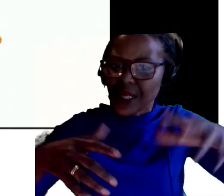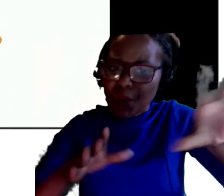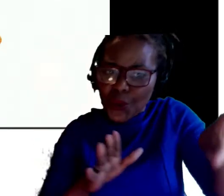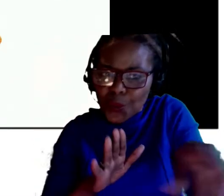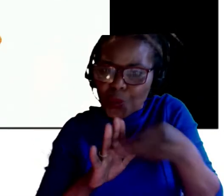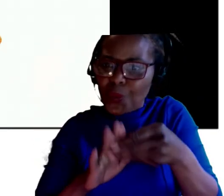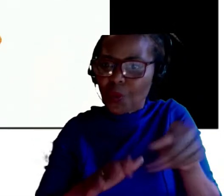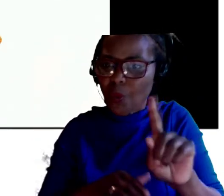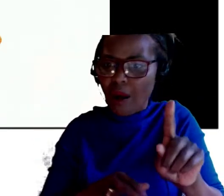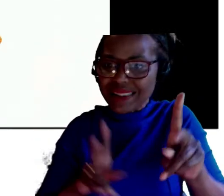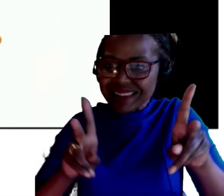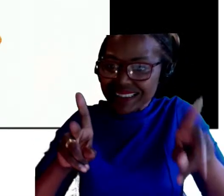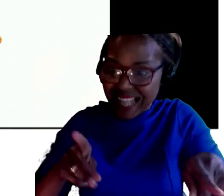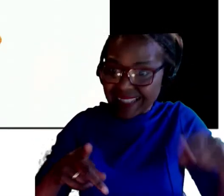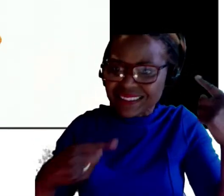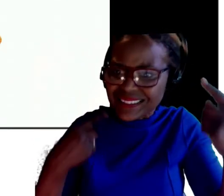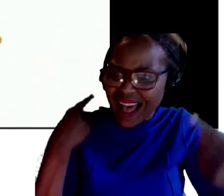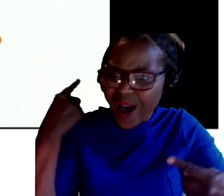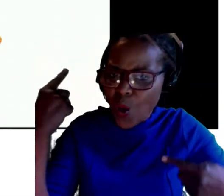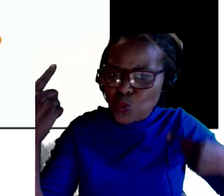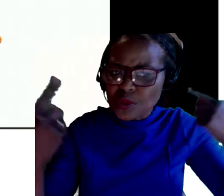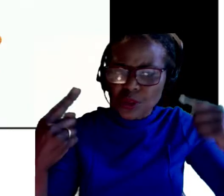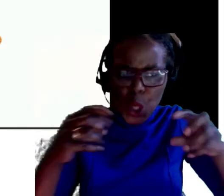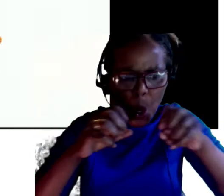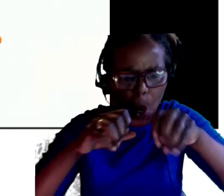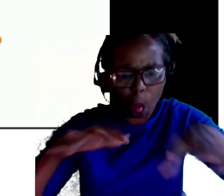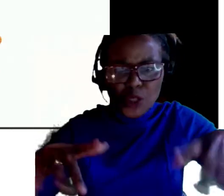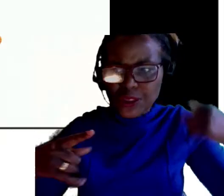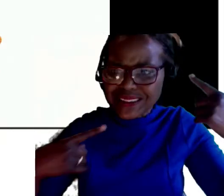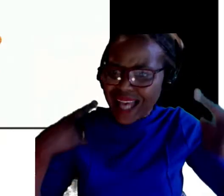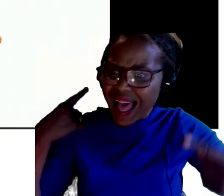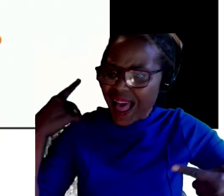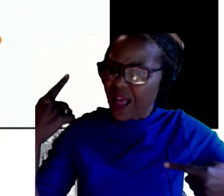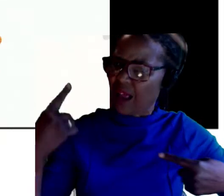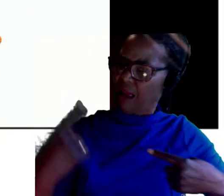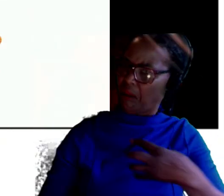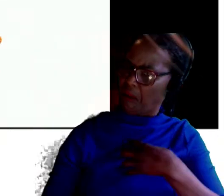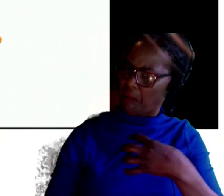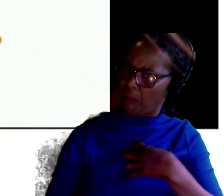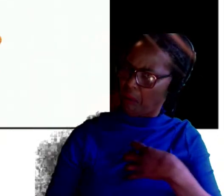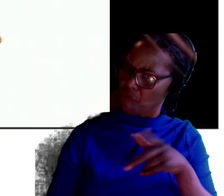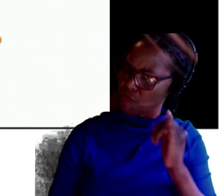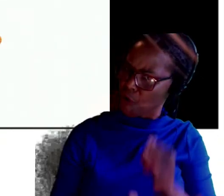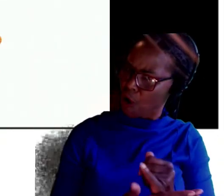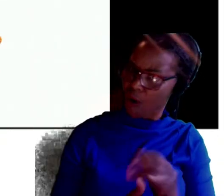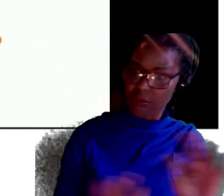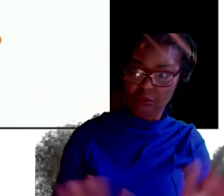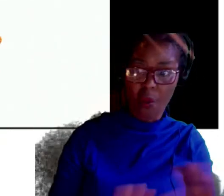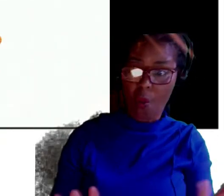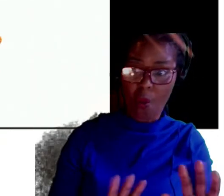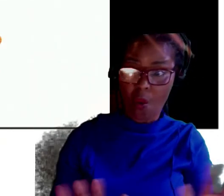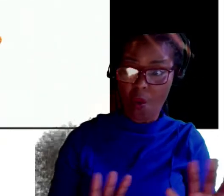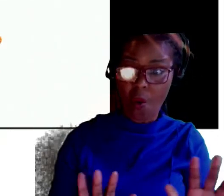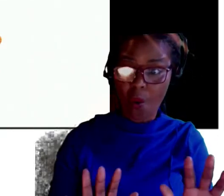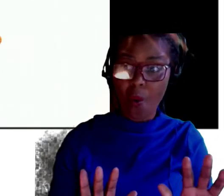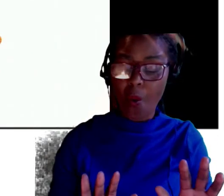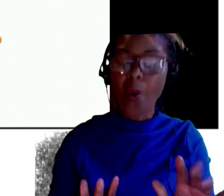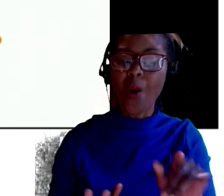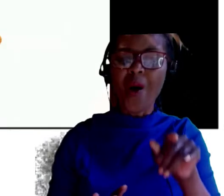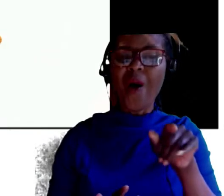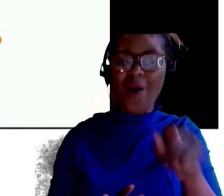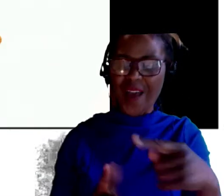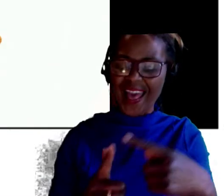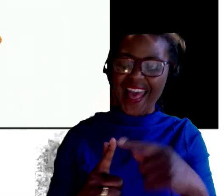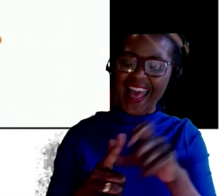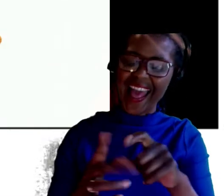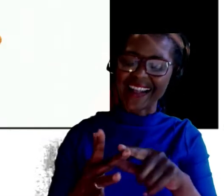sounds. And in many ways, Edison's not wrong. Especially not in the long run. But like most innovators, he is not entirely